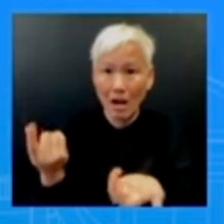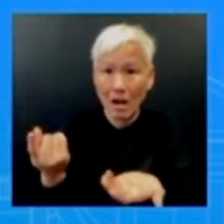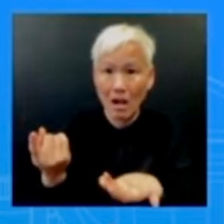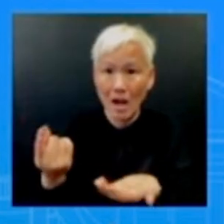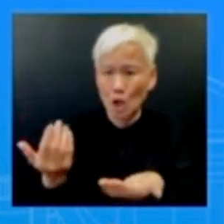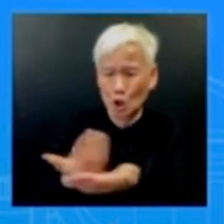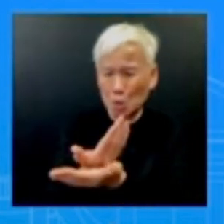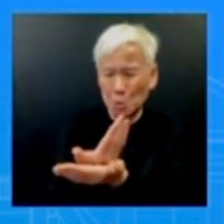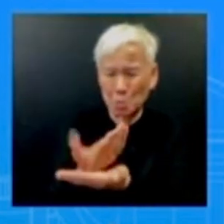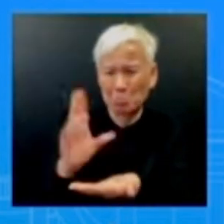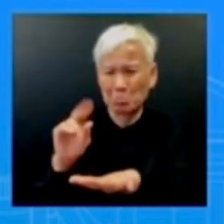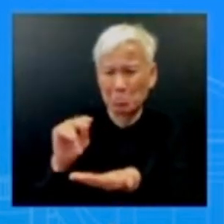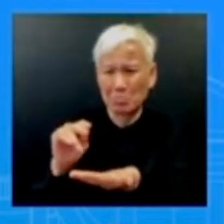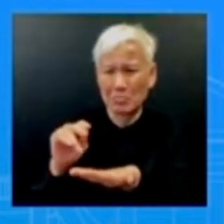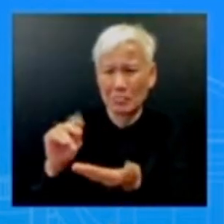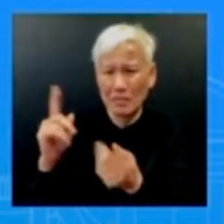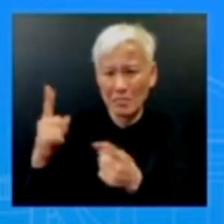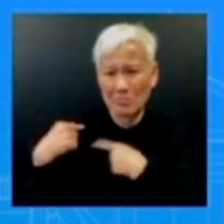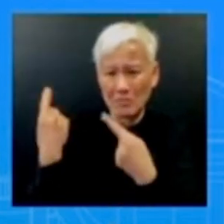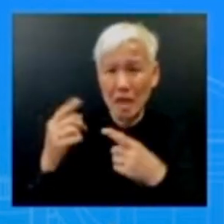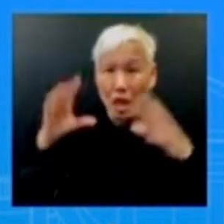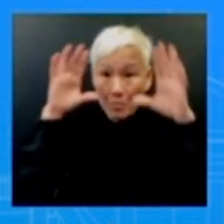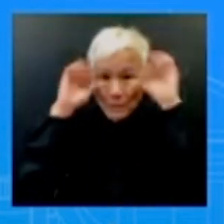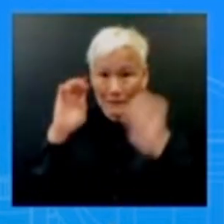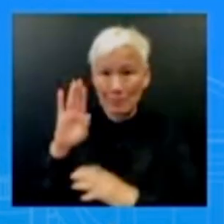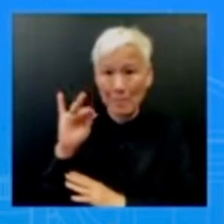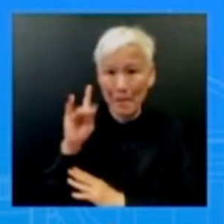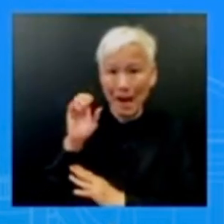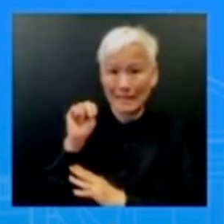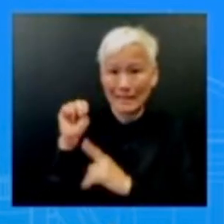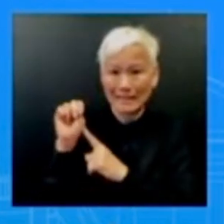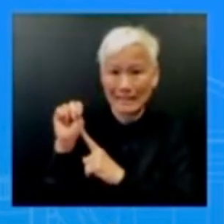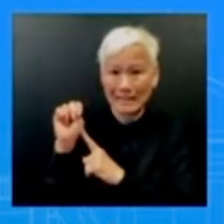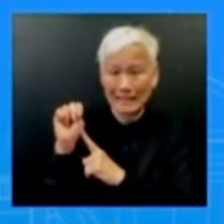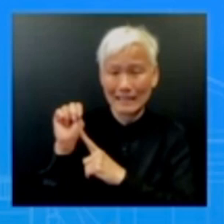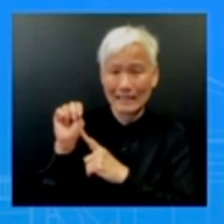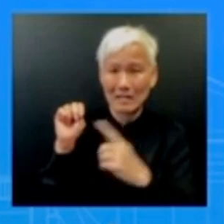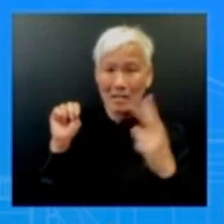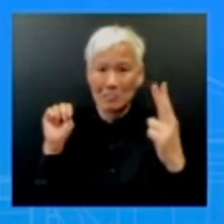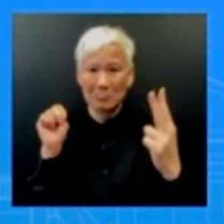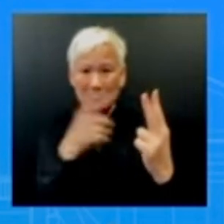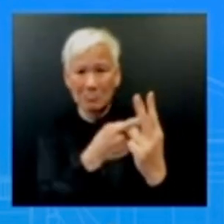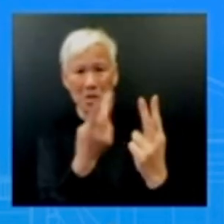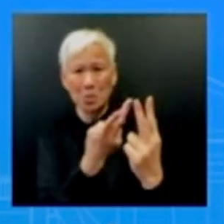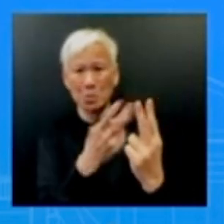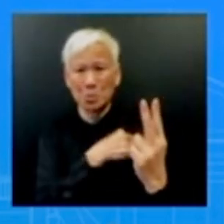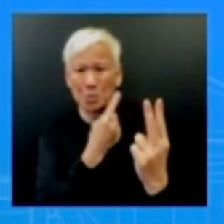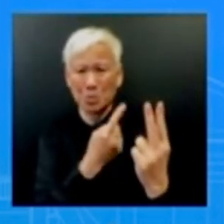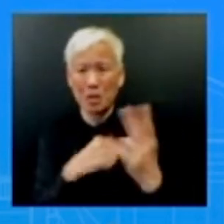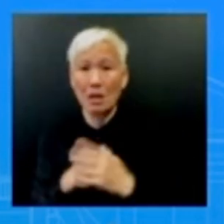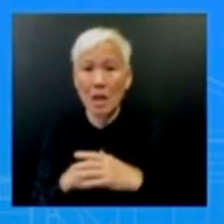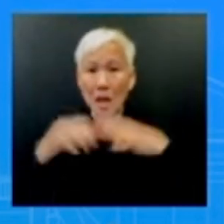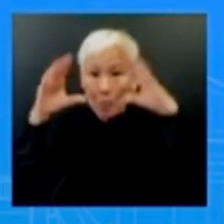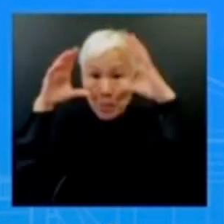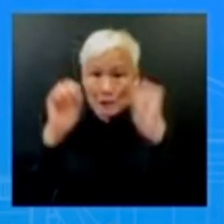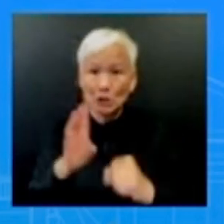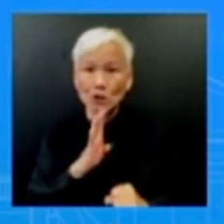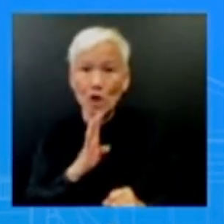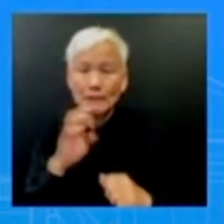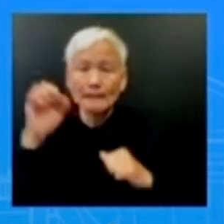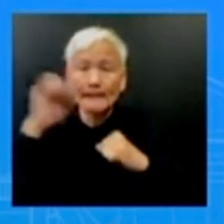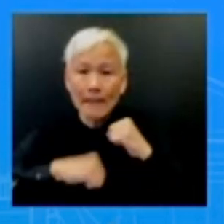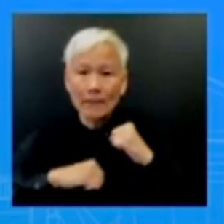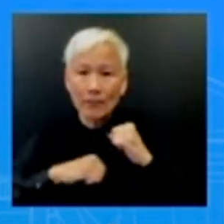got elected. But it is something that they have been trying. Since he's been president, he has talked tough. He tried to pressure Putin and Xi to